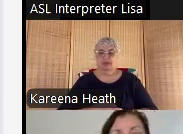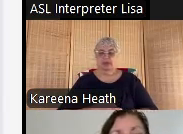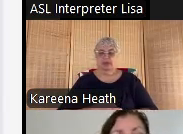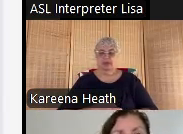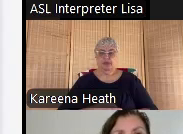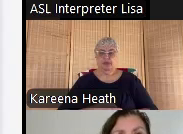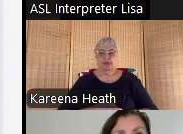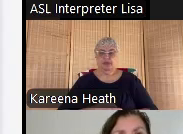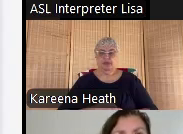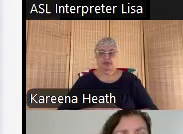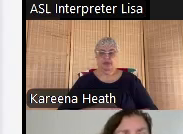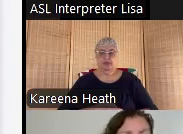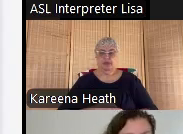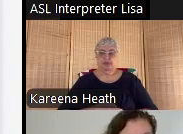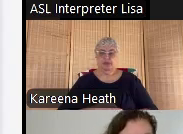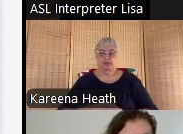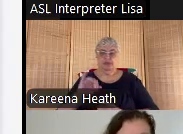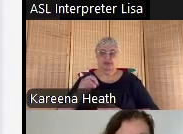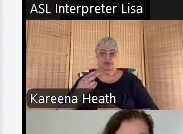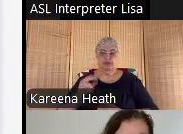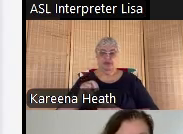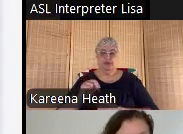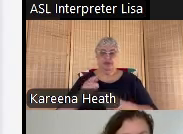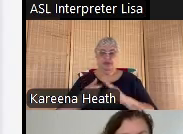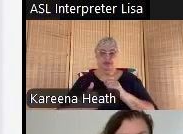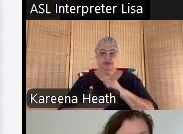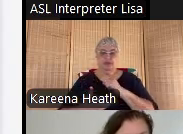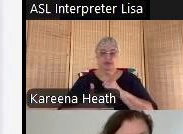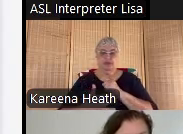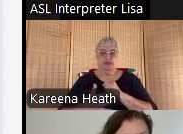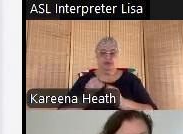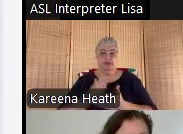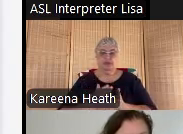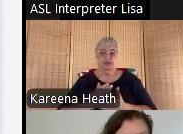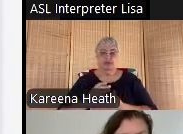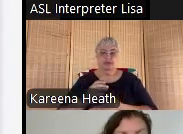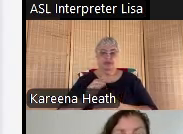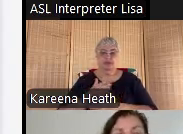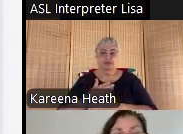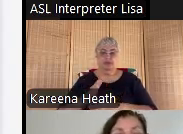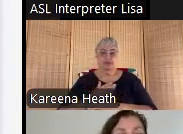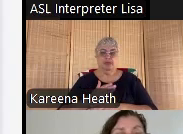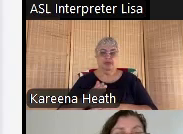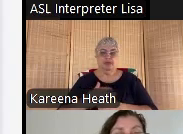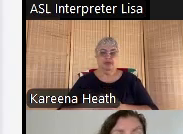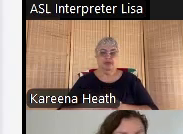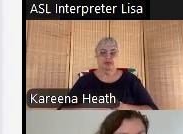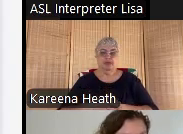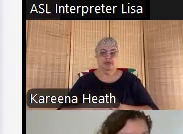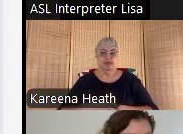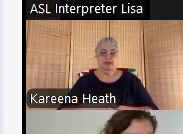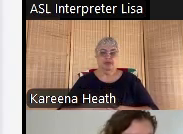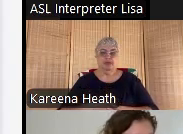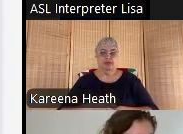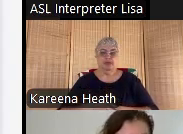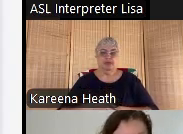John, any suggestions from your tech staff? You may want to stop sharing. I have just a black screen